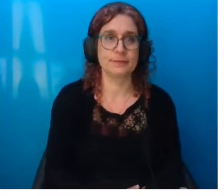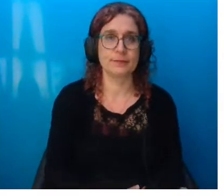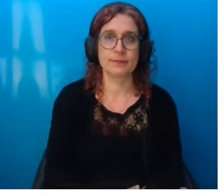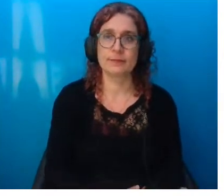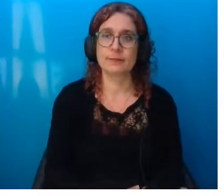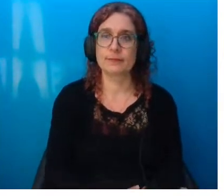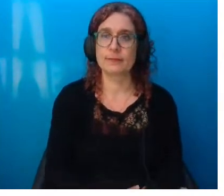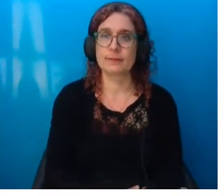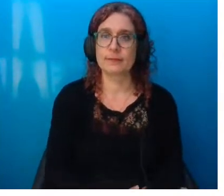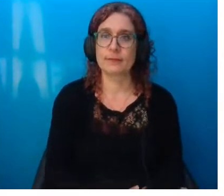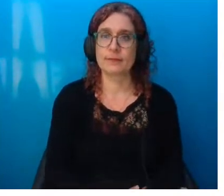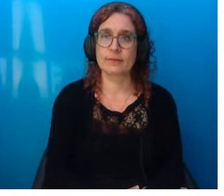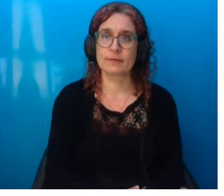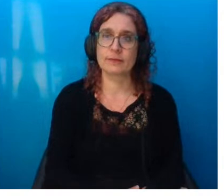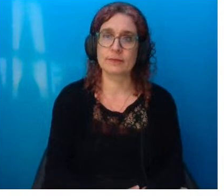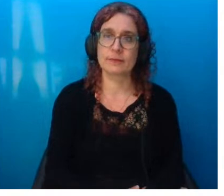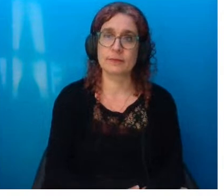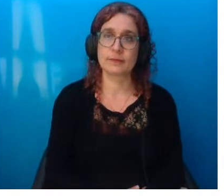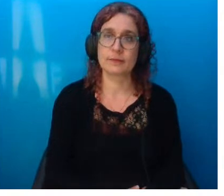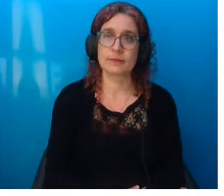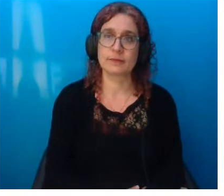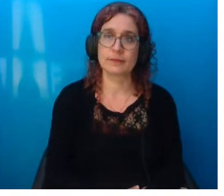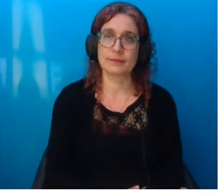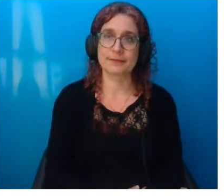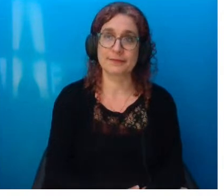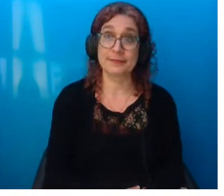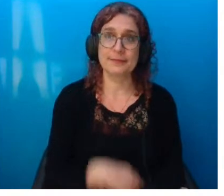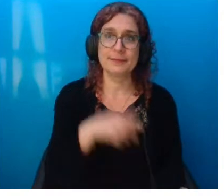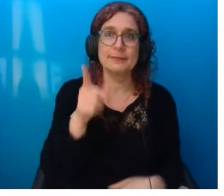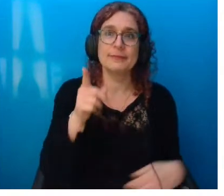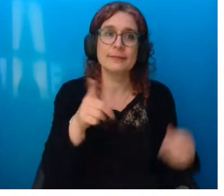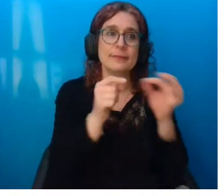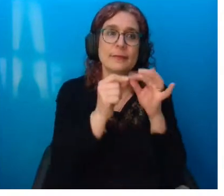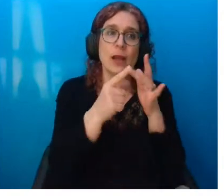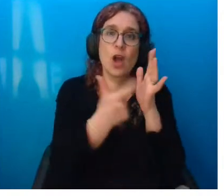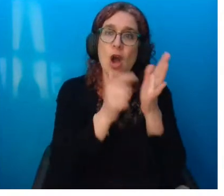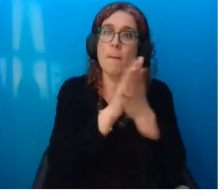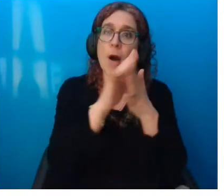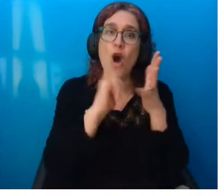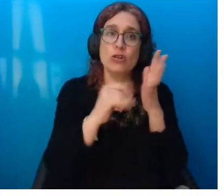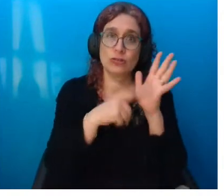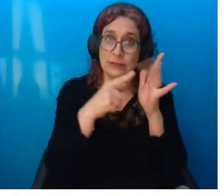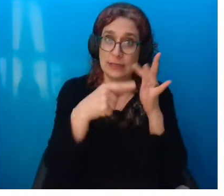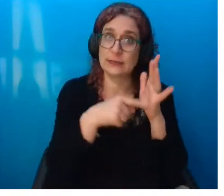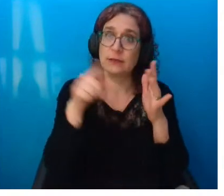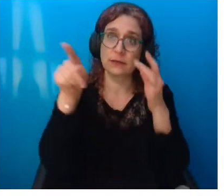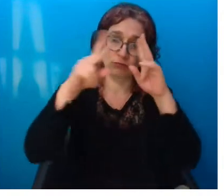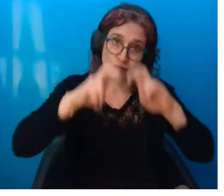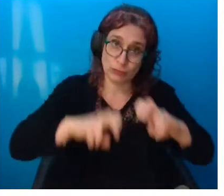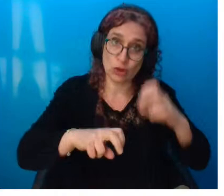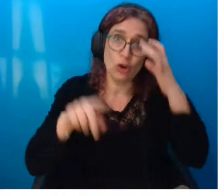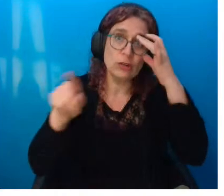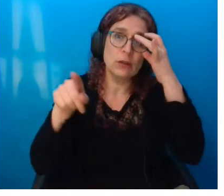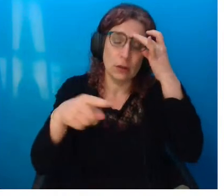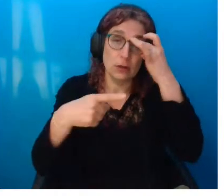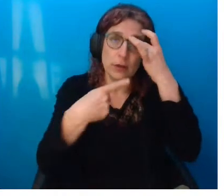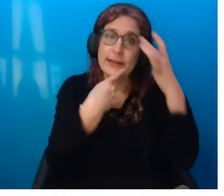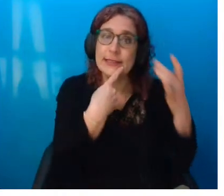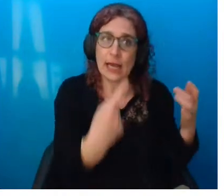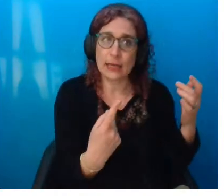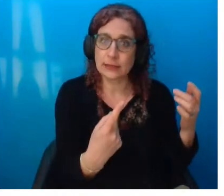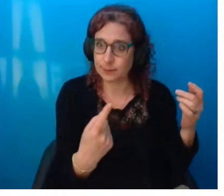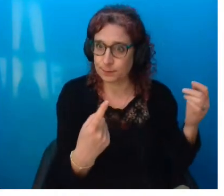looking at the response to Birch's sublingual immunotherapy, we can see across the board there's a reduction in symptom